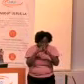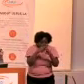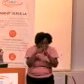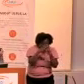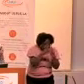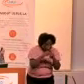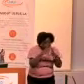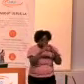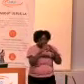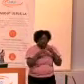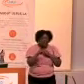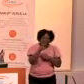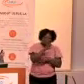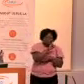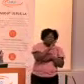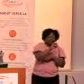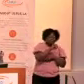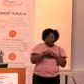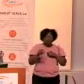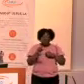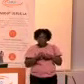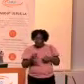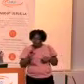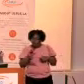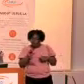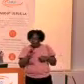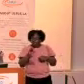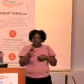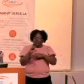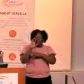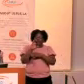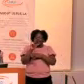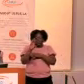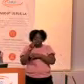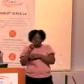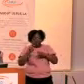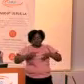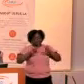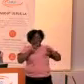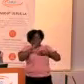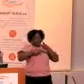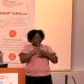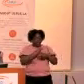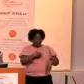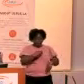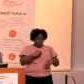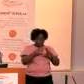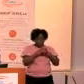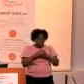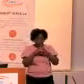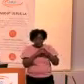at mycophenolate and the calcineurin inhibitors, which focus more on a different type of white blood cell called